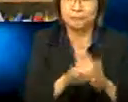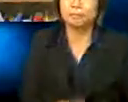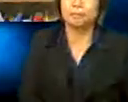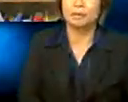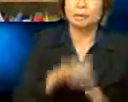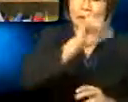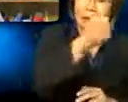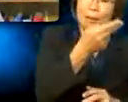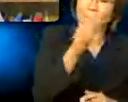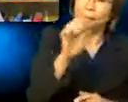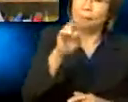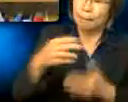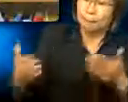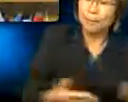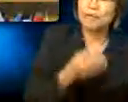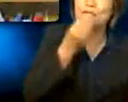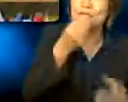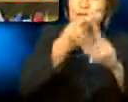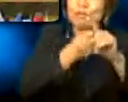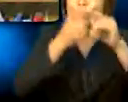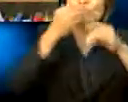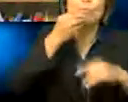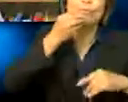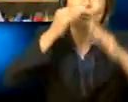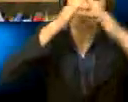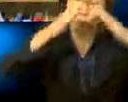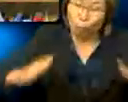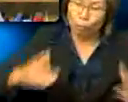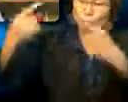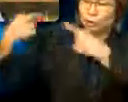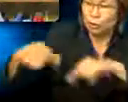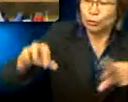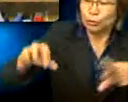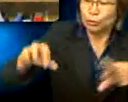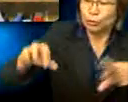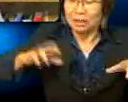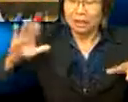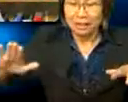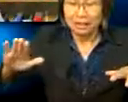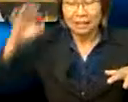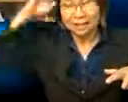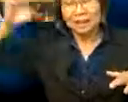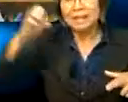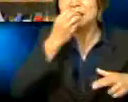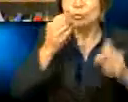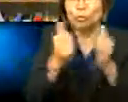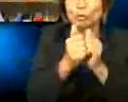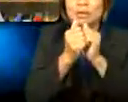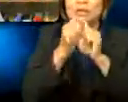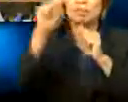Aming brings food from home. During recess, he eats with the poor